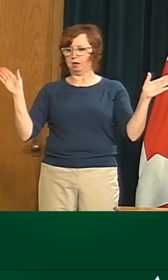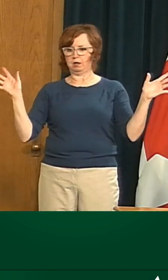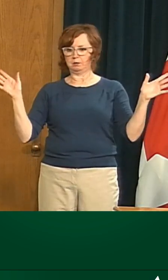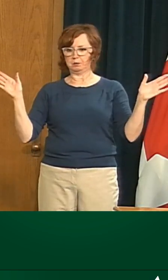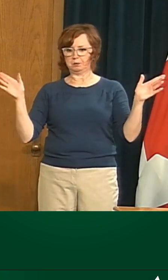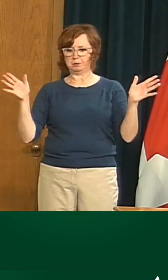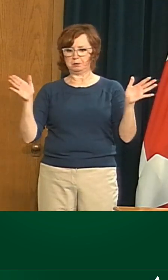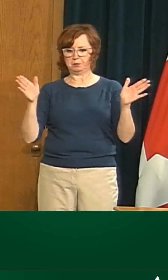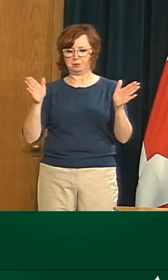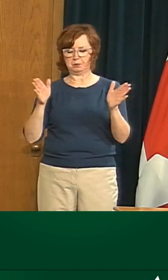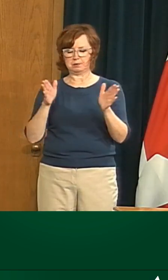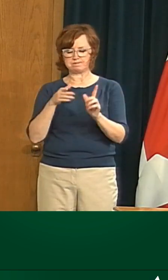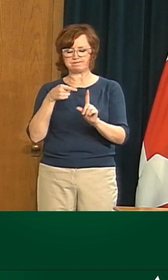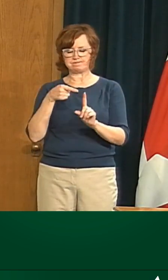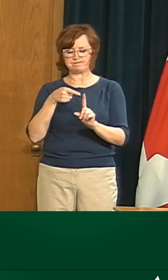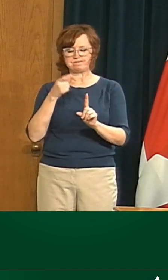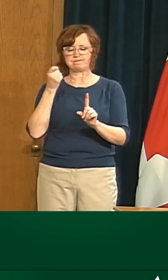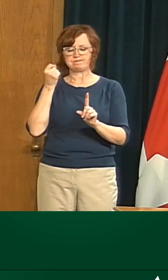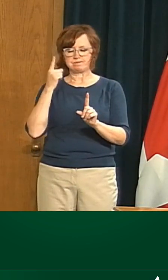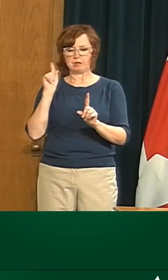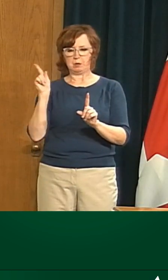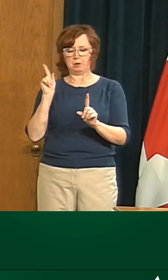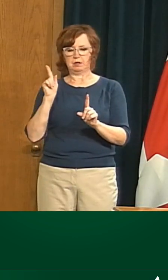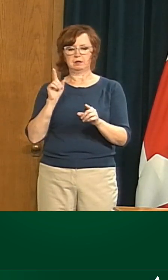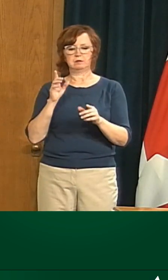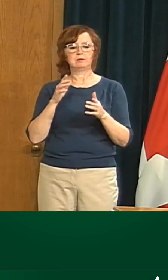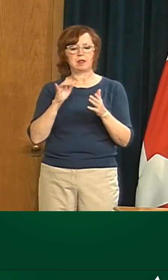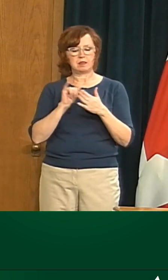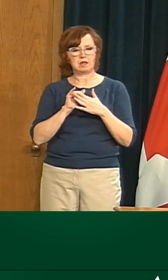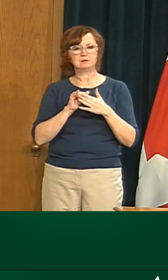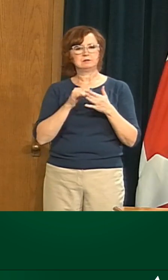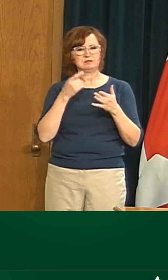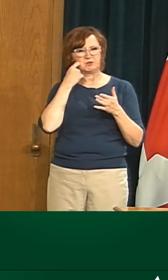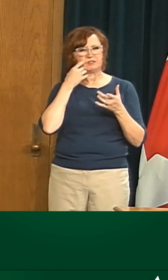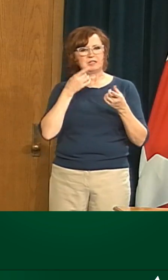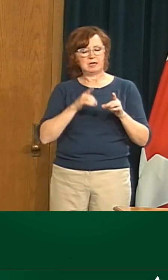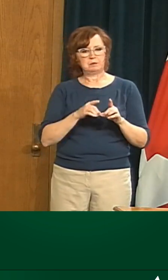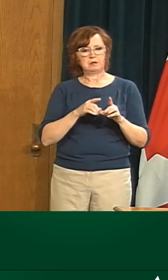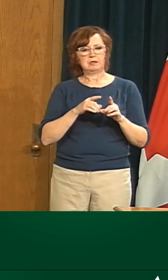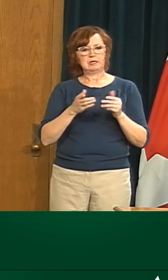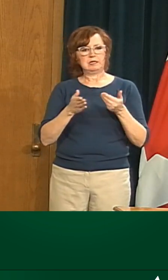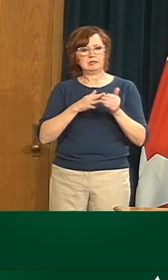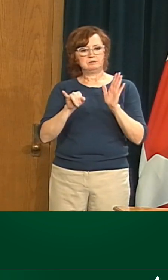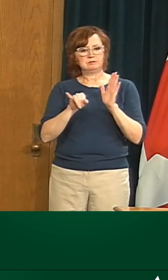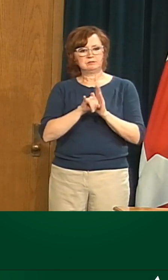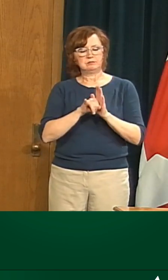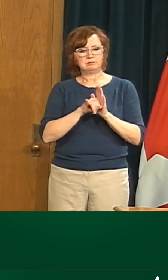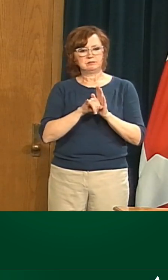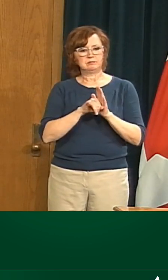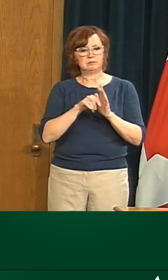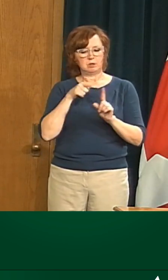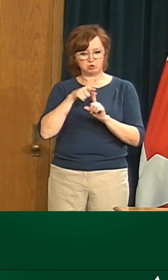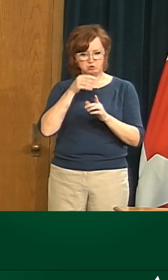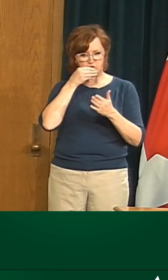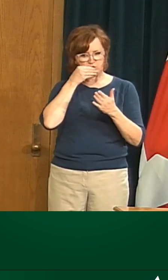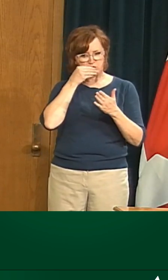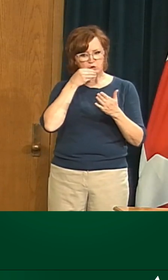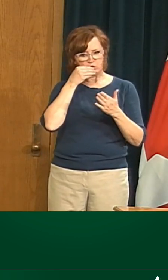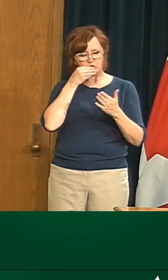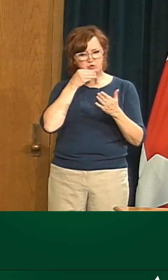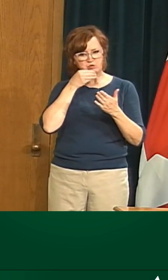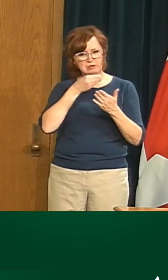Grocery stores reinforced their own practices, and obviously other businesses now must learn from that experience. They